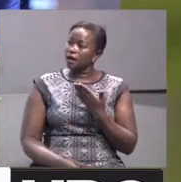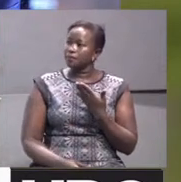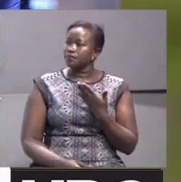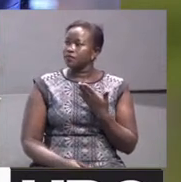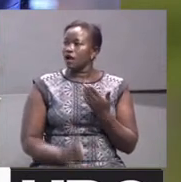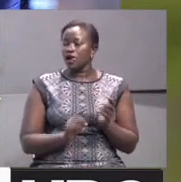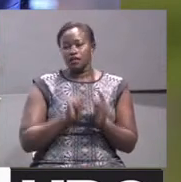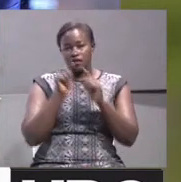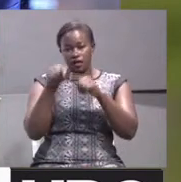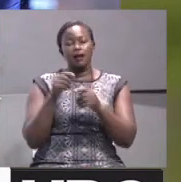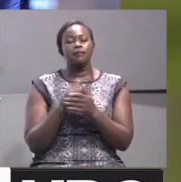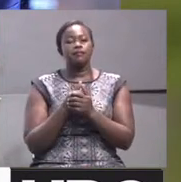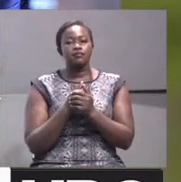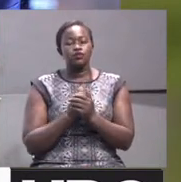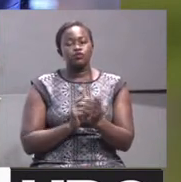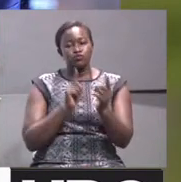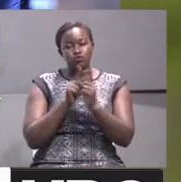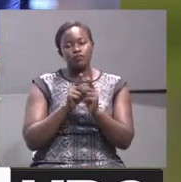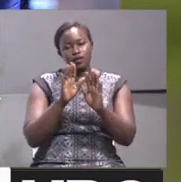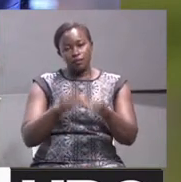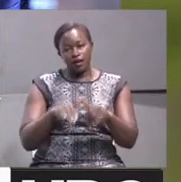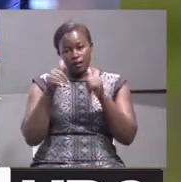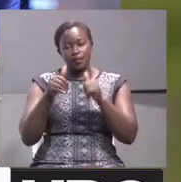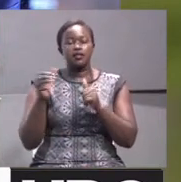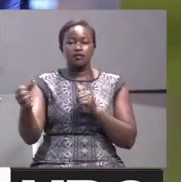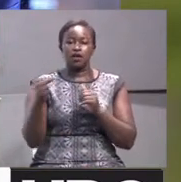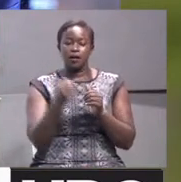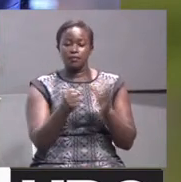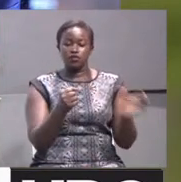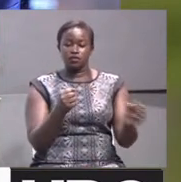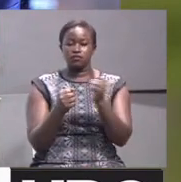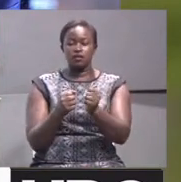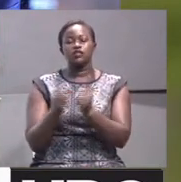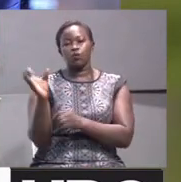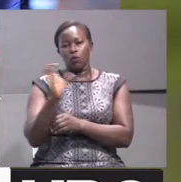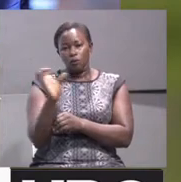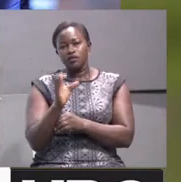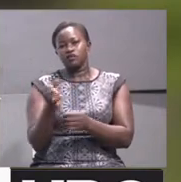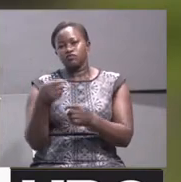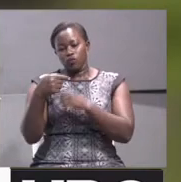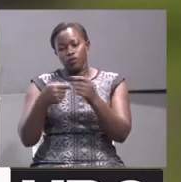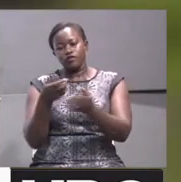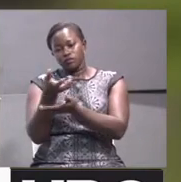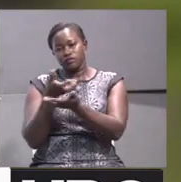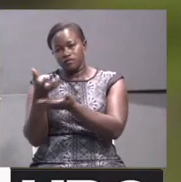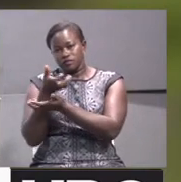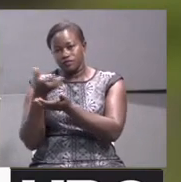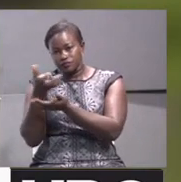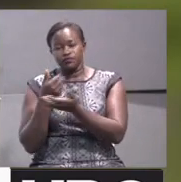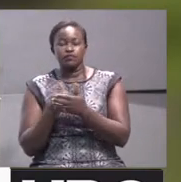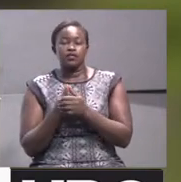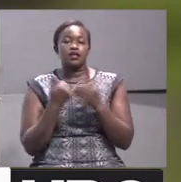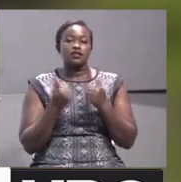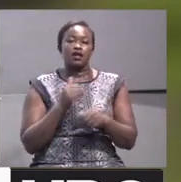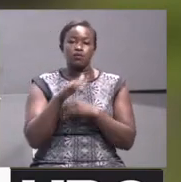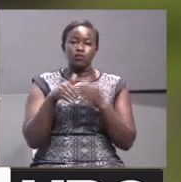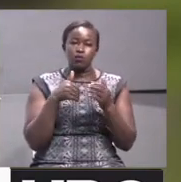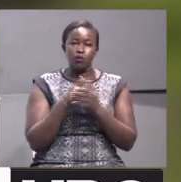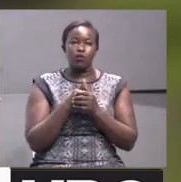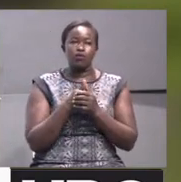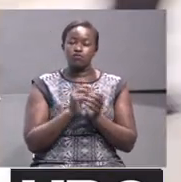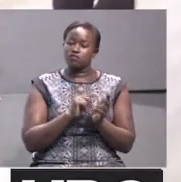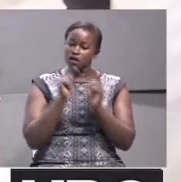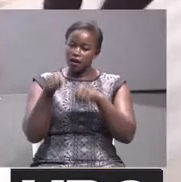appear before the Parliamentary Appointments Committee for vetting. They have all turned